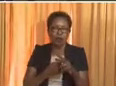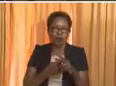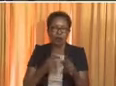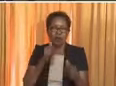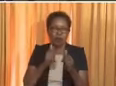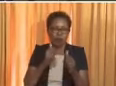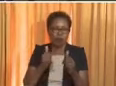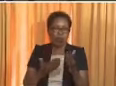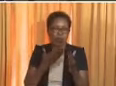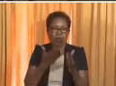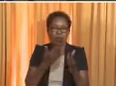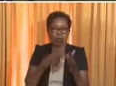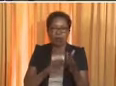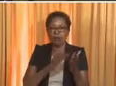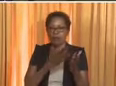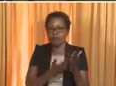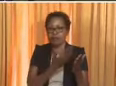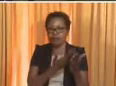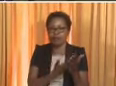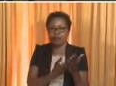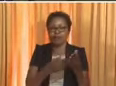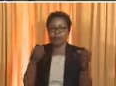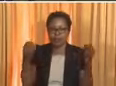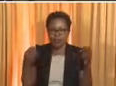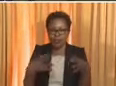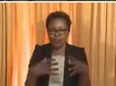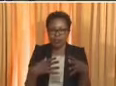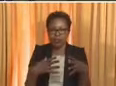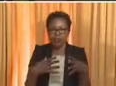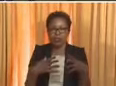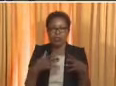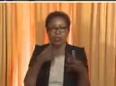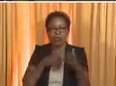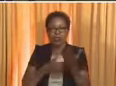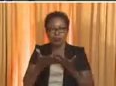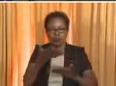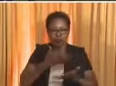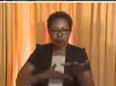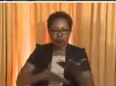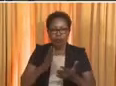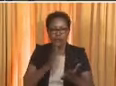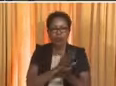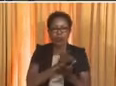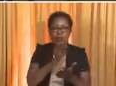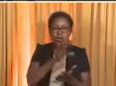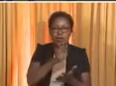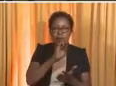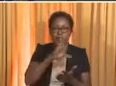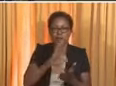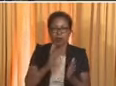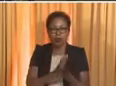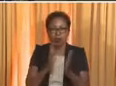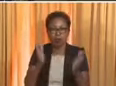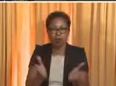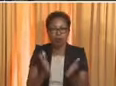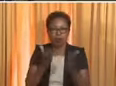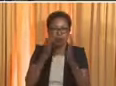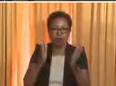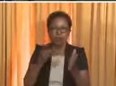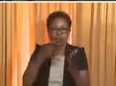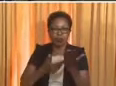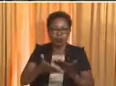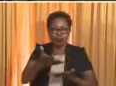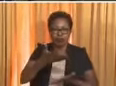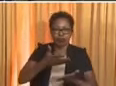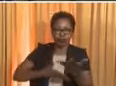gazetted entities. It is clear in correspondence between IEBC and the promoters that they engaged the IEBC